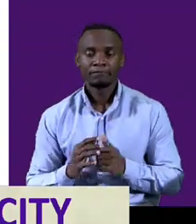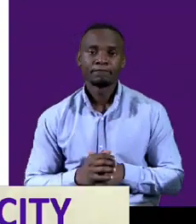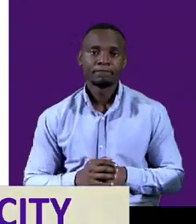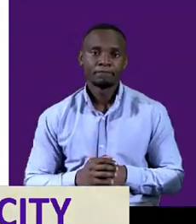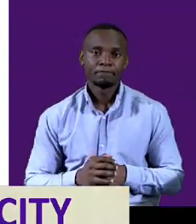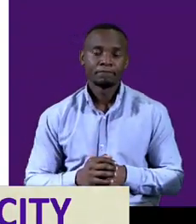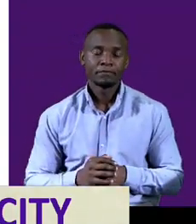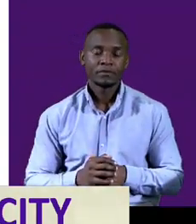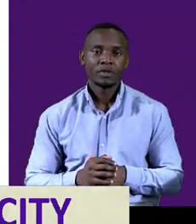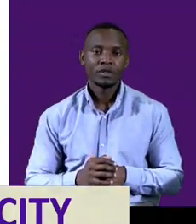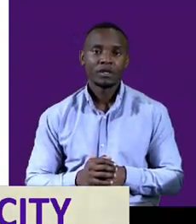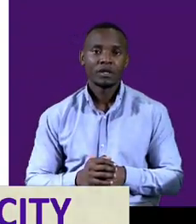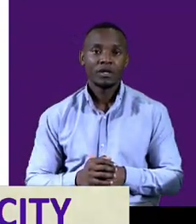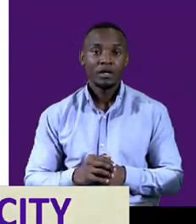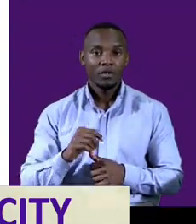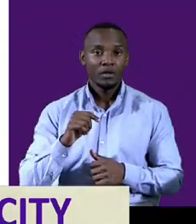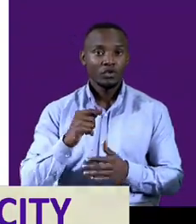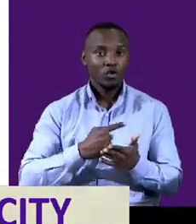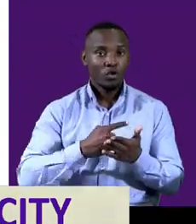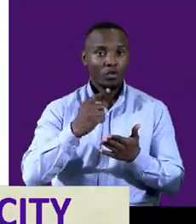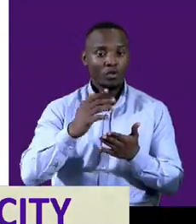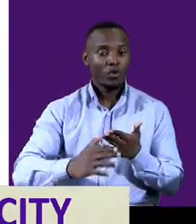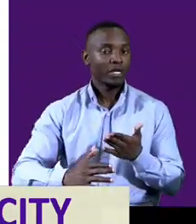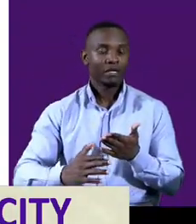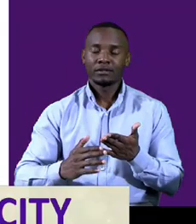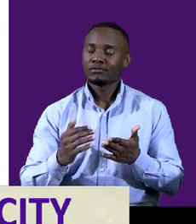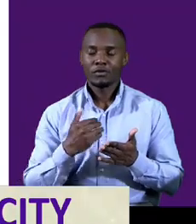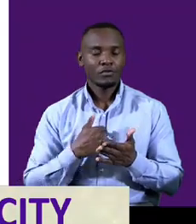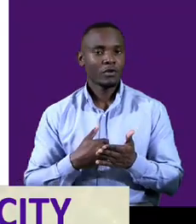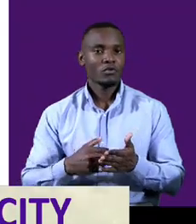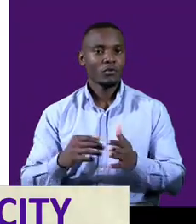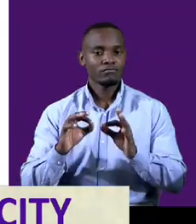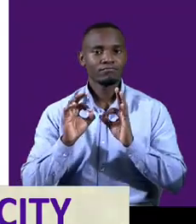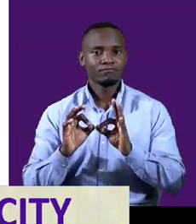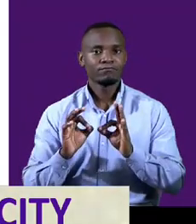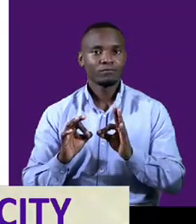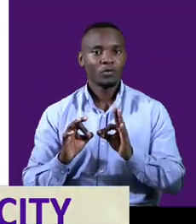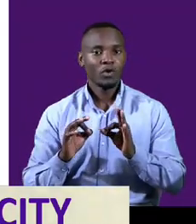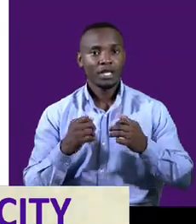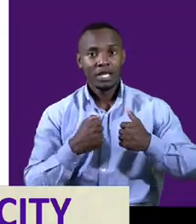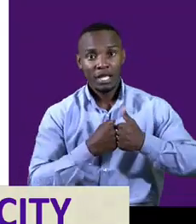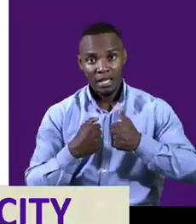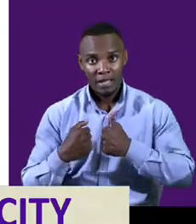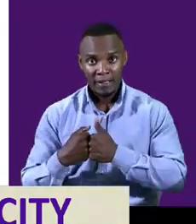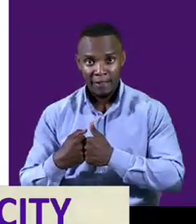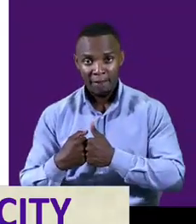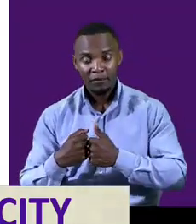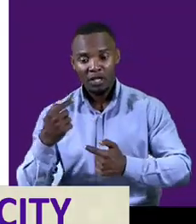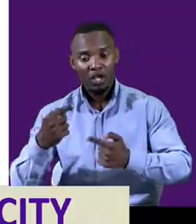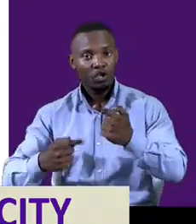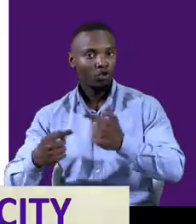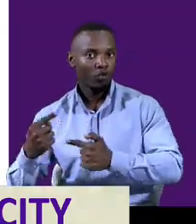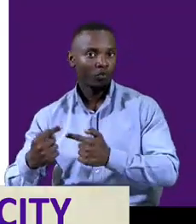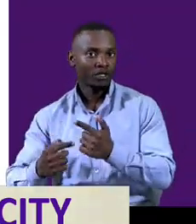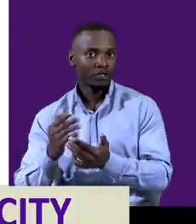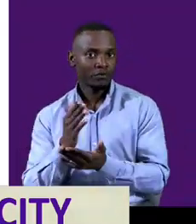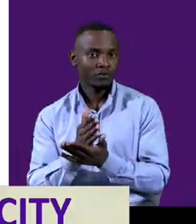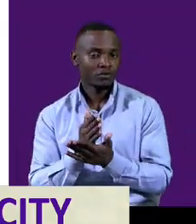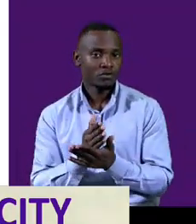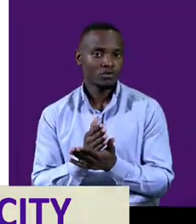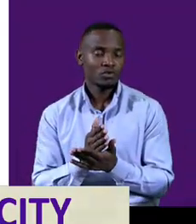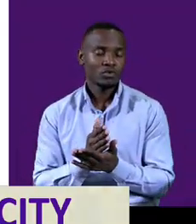the FKF Premier League this weekend has been so competitive in some matches that you